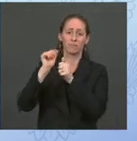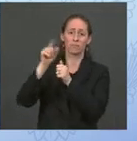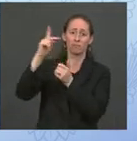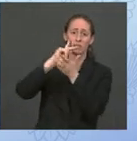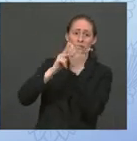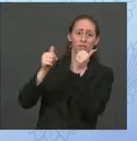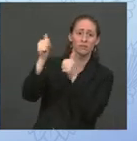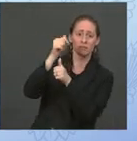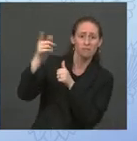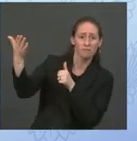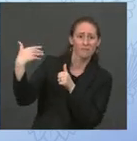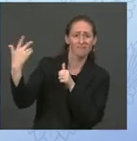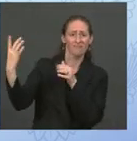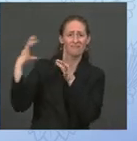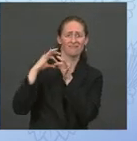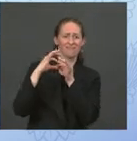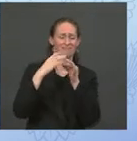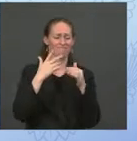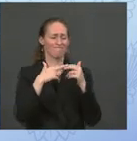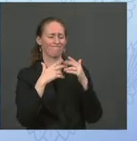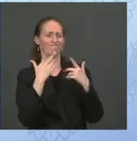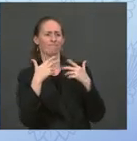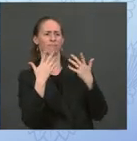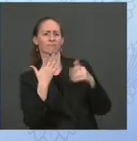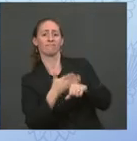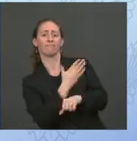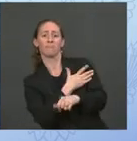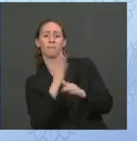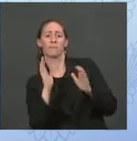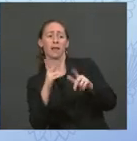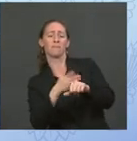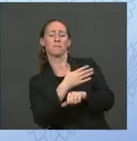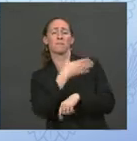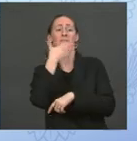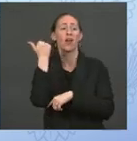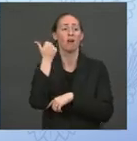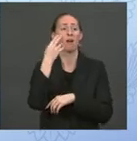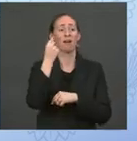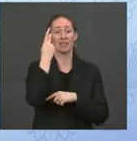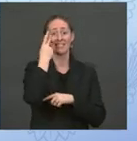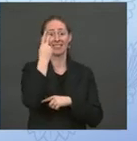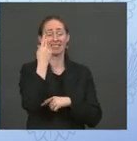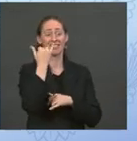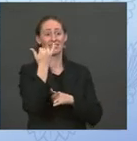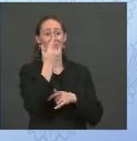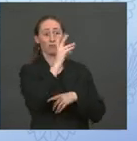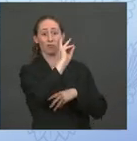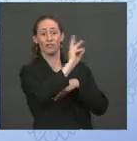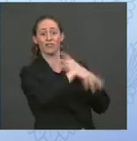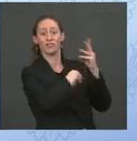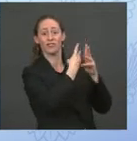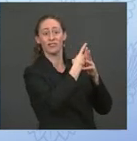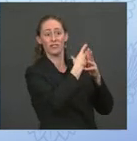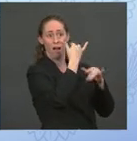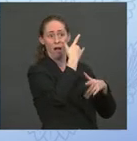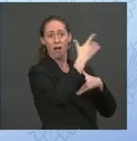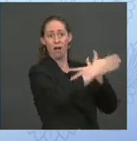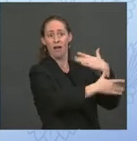plan is that the rest of the world is starting to figure this out. The rest of the world is starting to out-educate